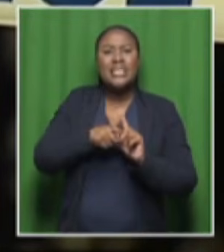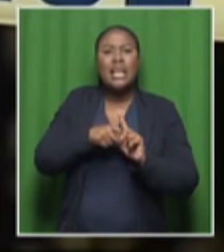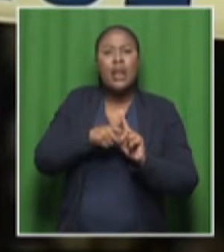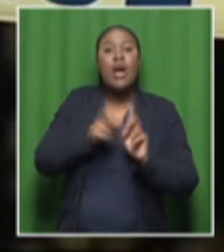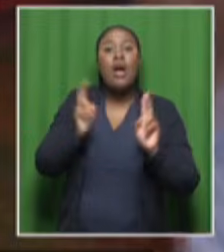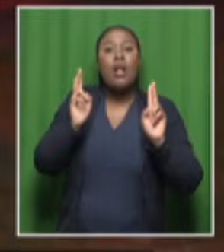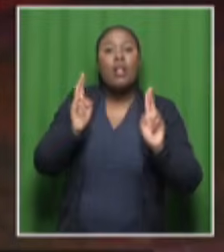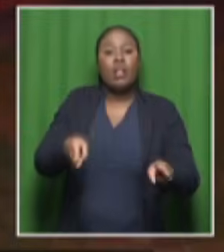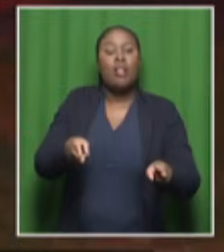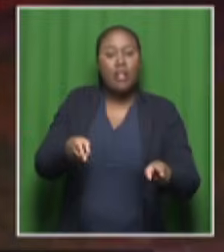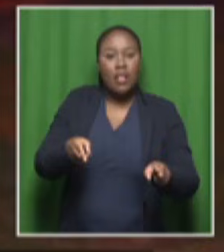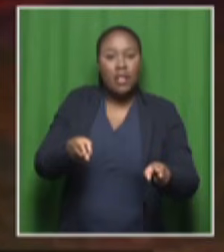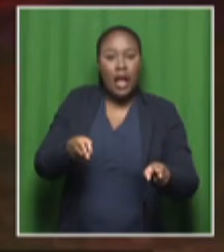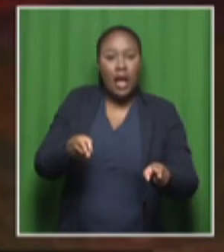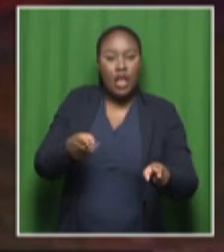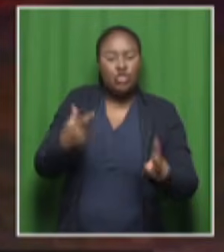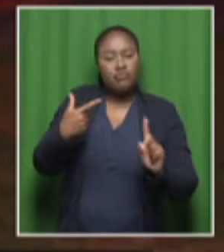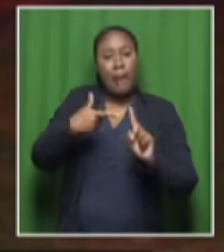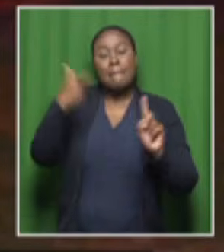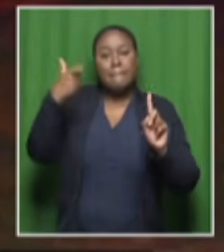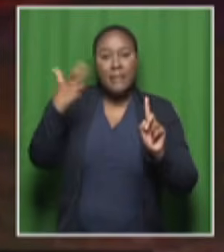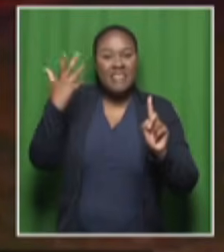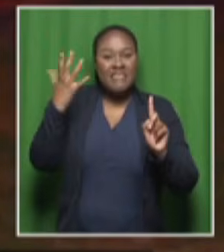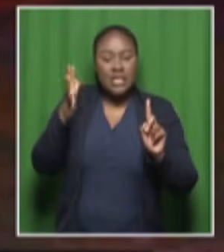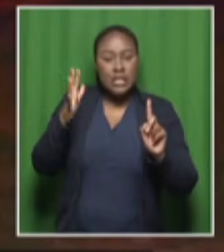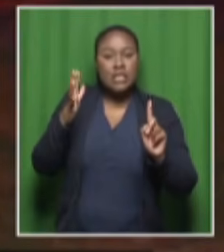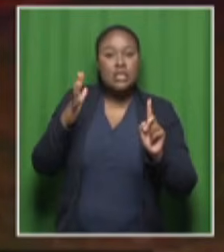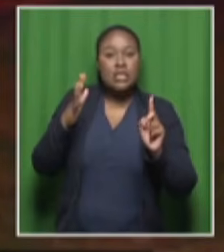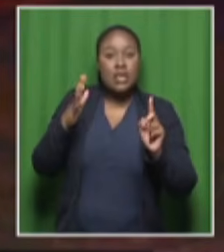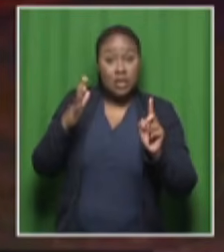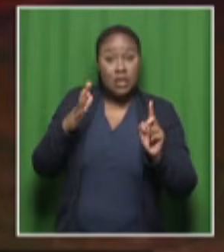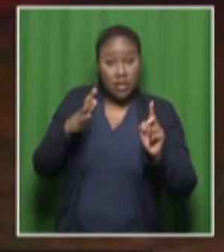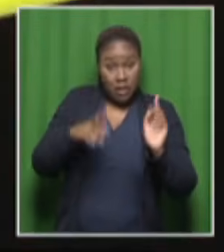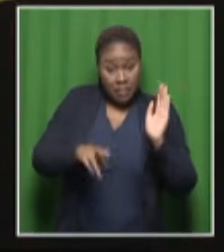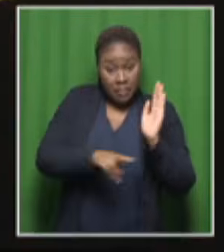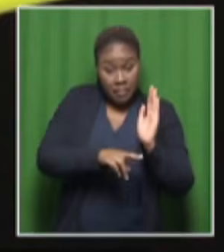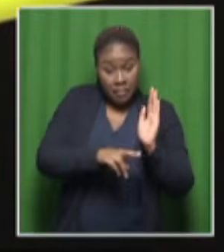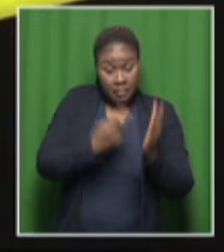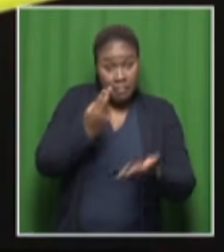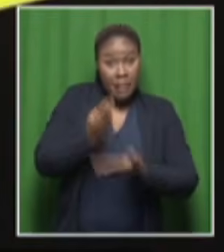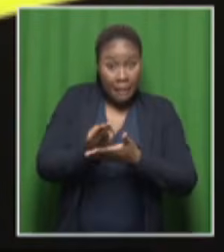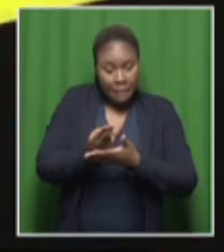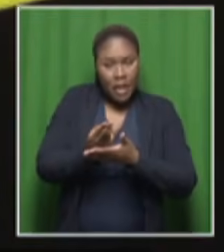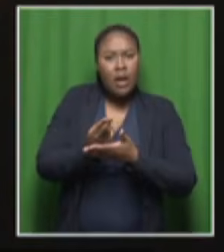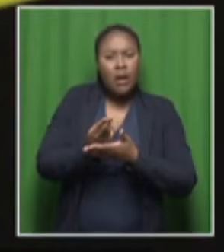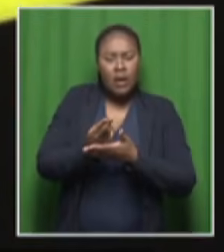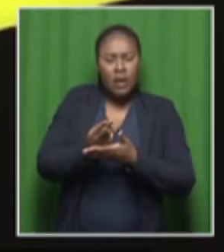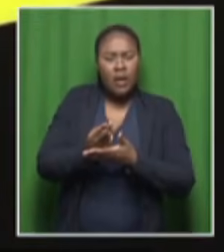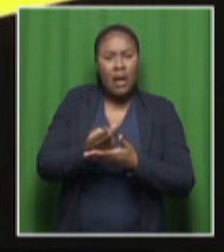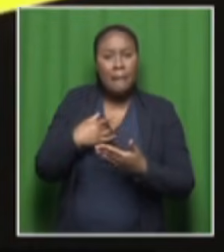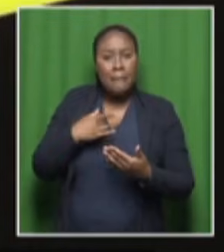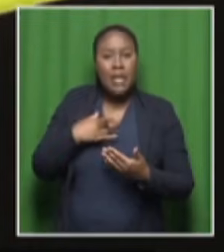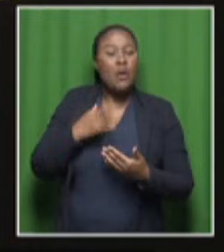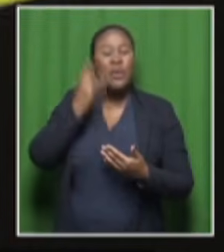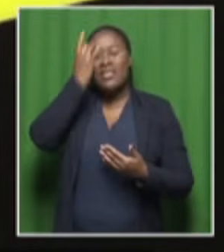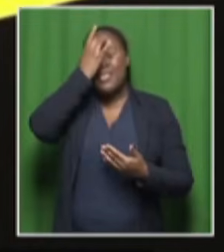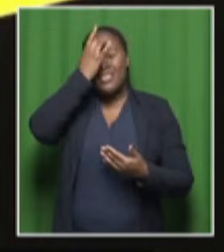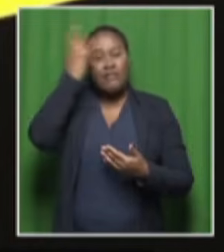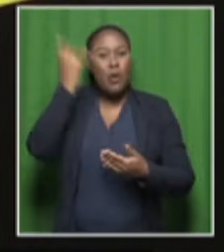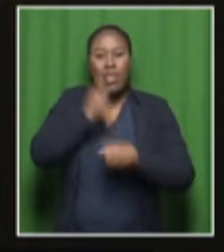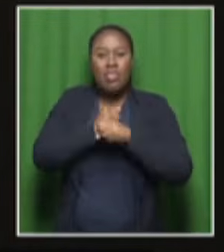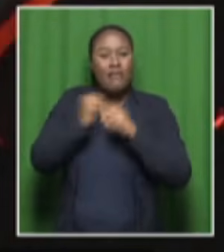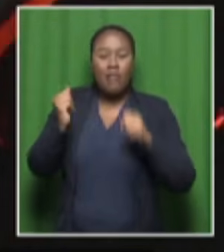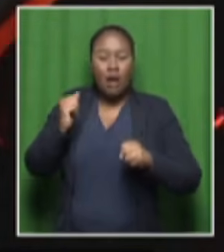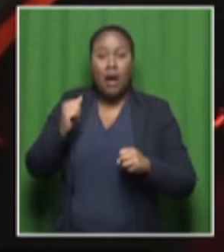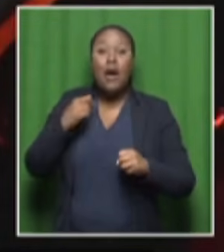has been shot. I'll never forget. So when I sit here, I firmly believe that we have a long way